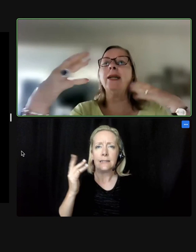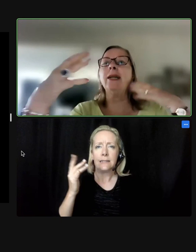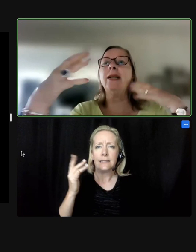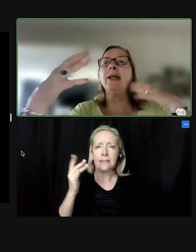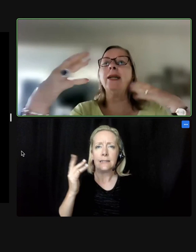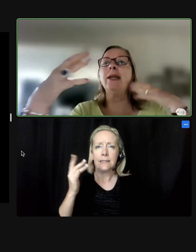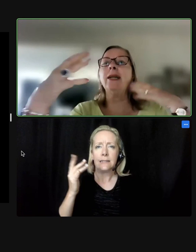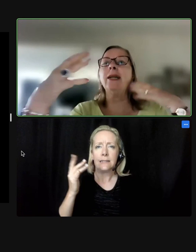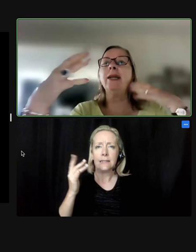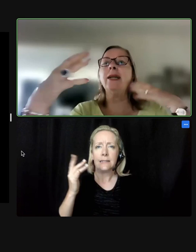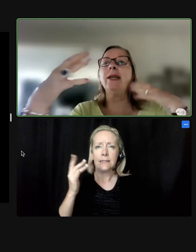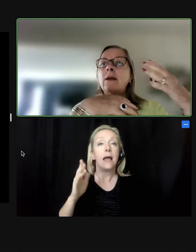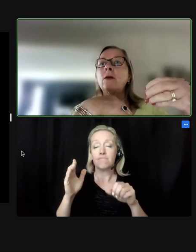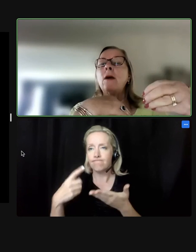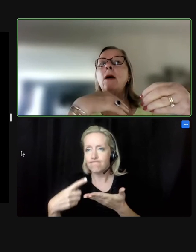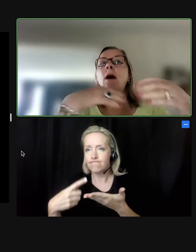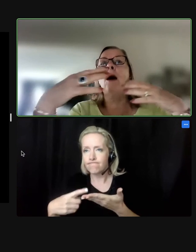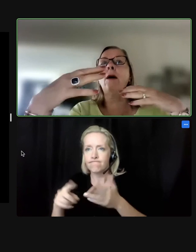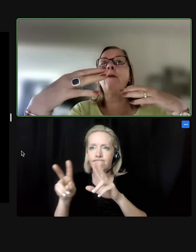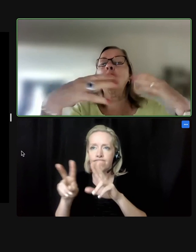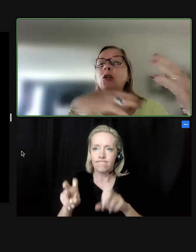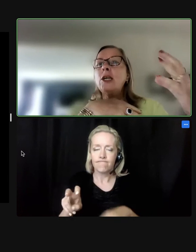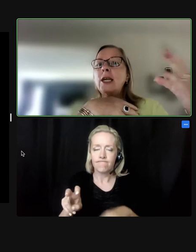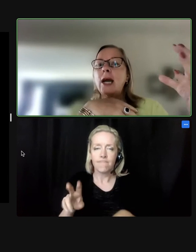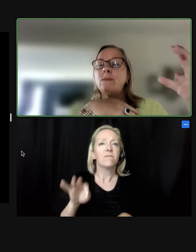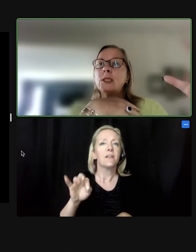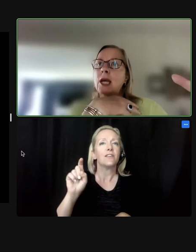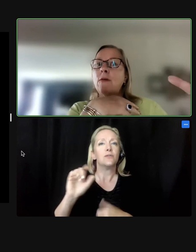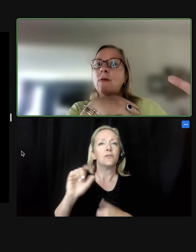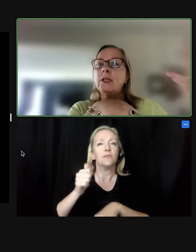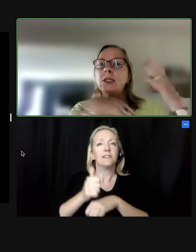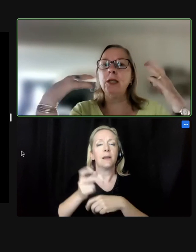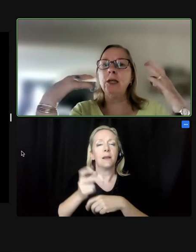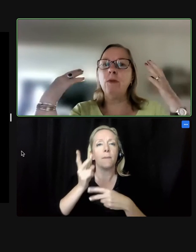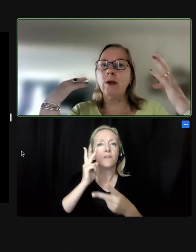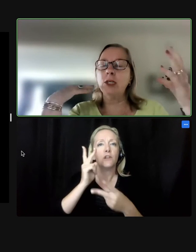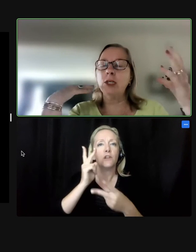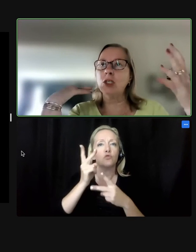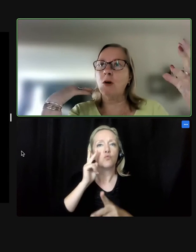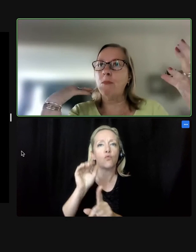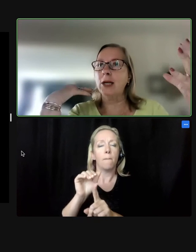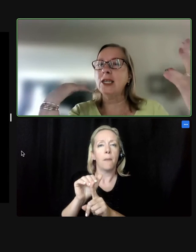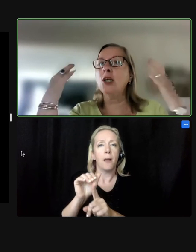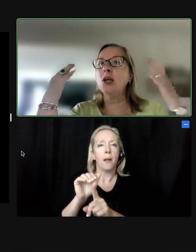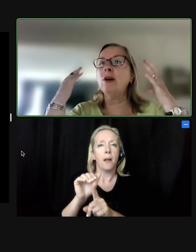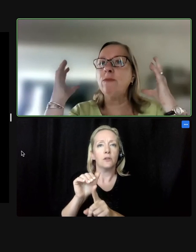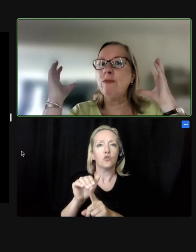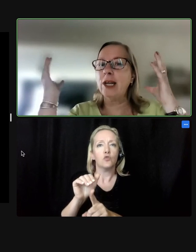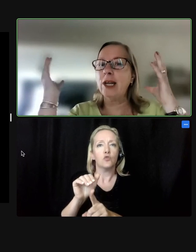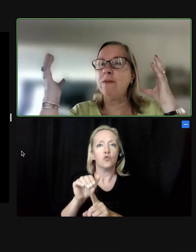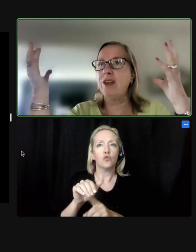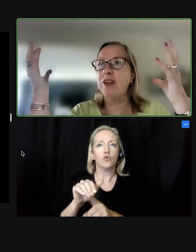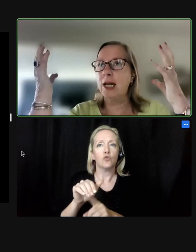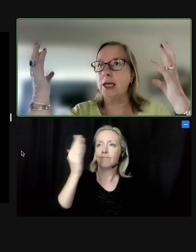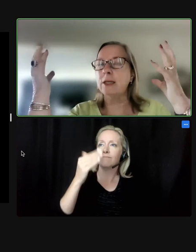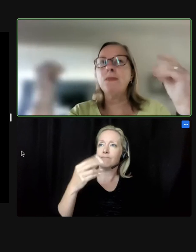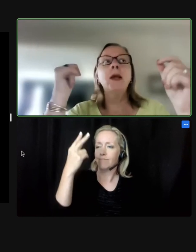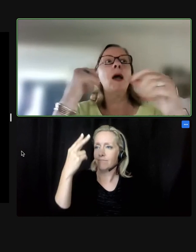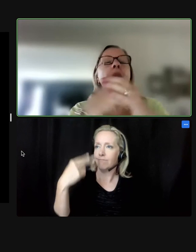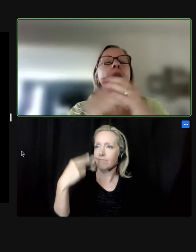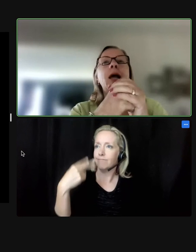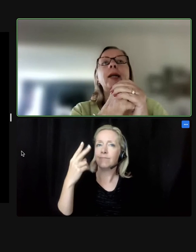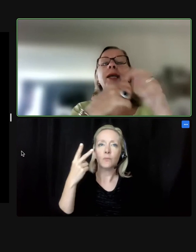that visual reminder of looking at himself to see where all the soap was. He couldn't really